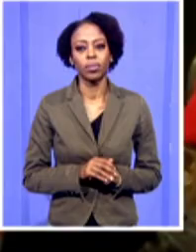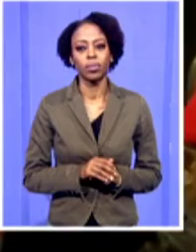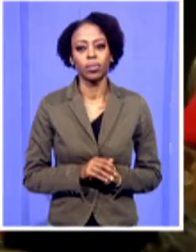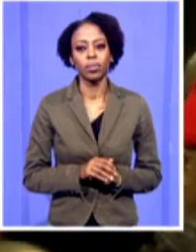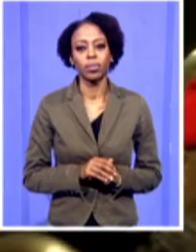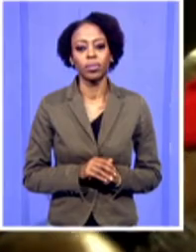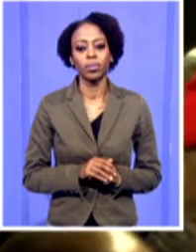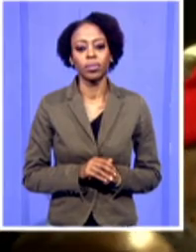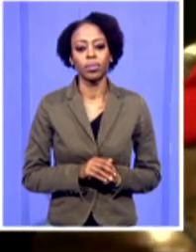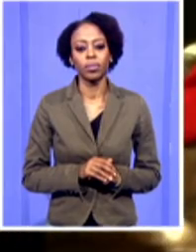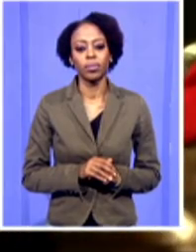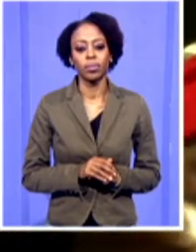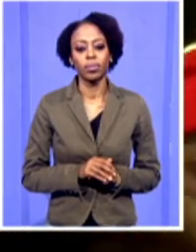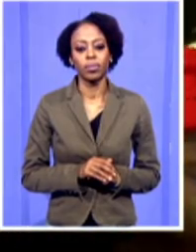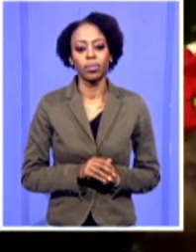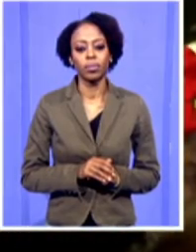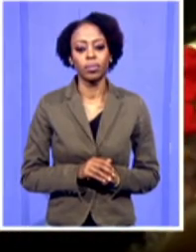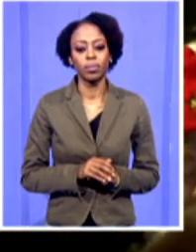Chair,